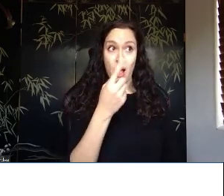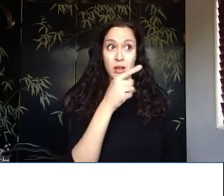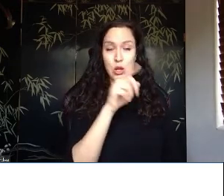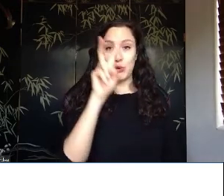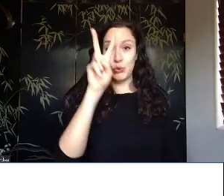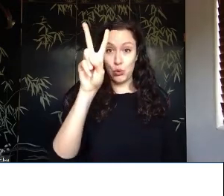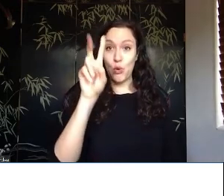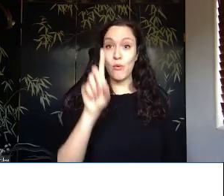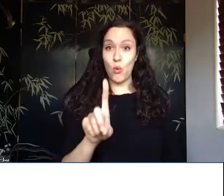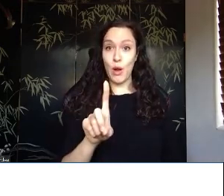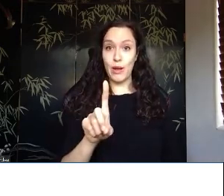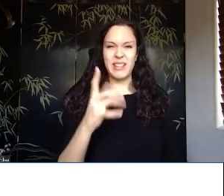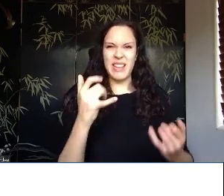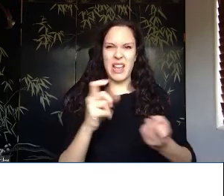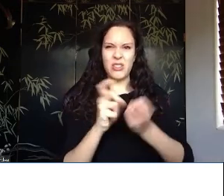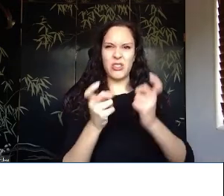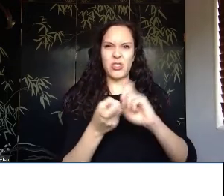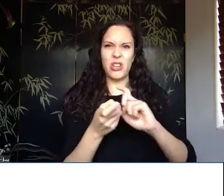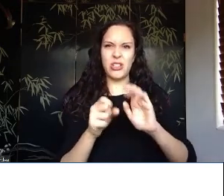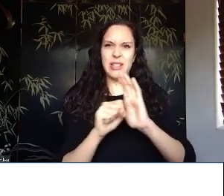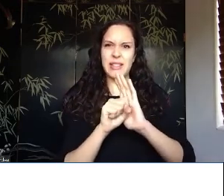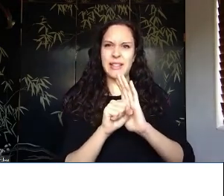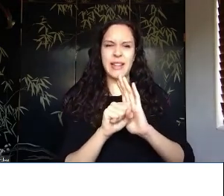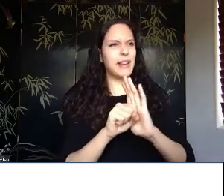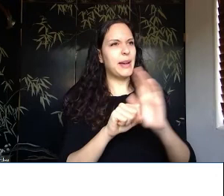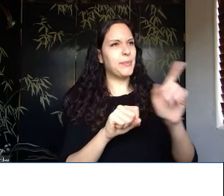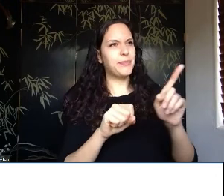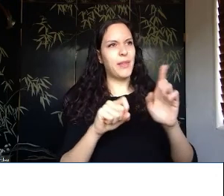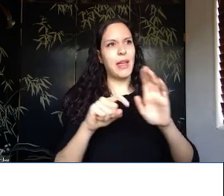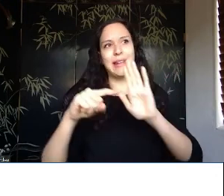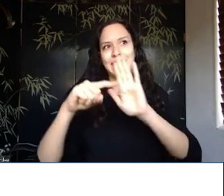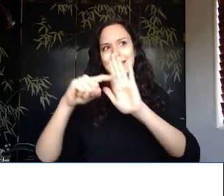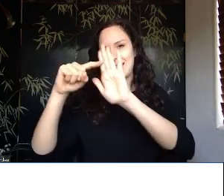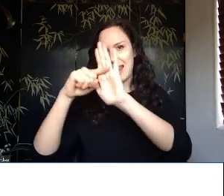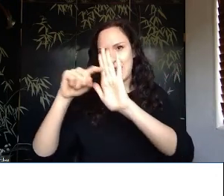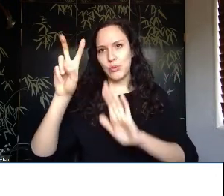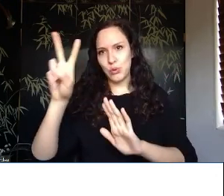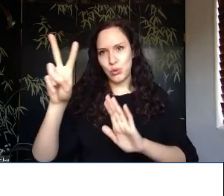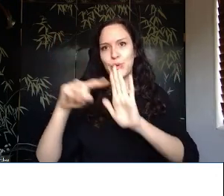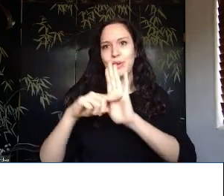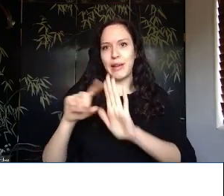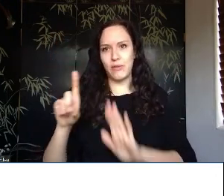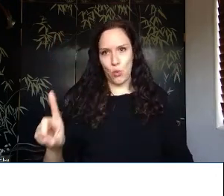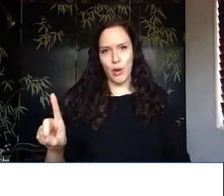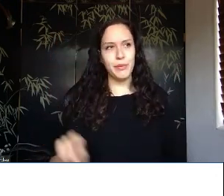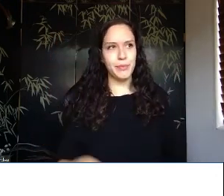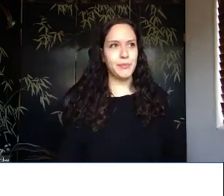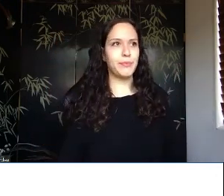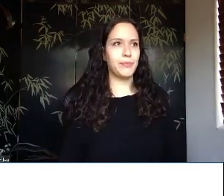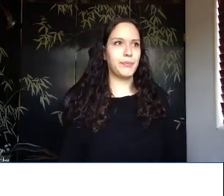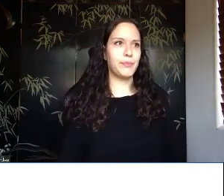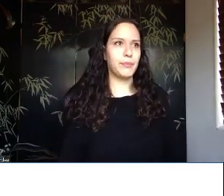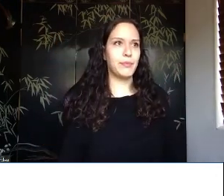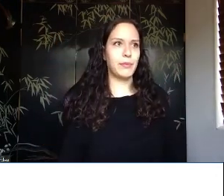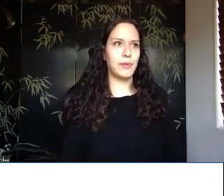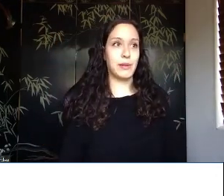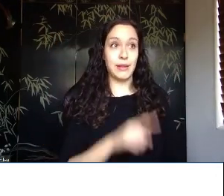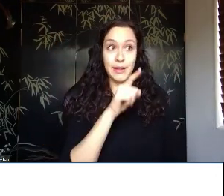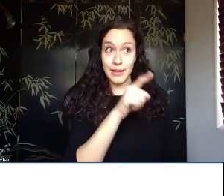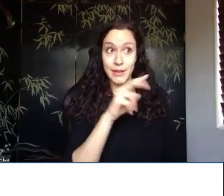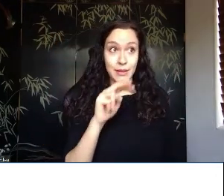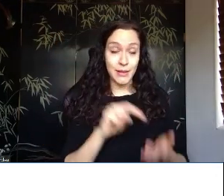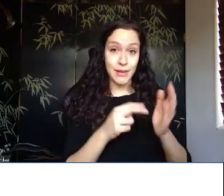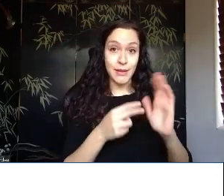the signs. It was a positive 2, make it a negative 2. It was a positive 1, make it a negative 1. So now this means